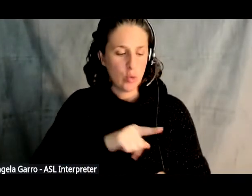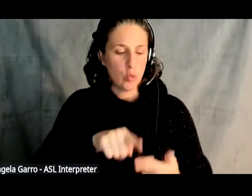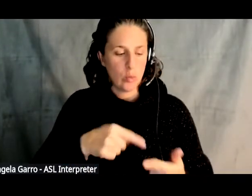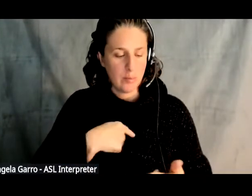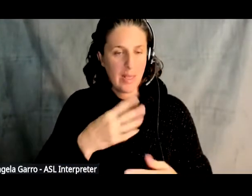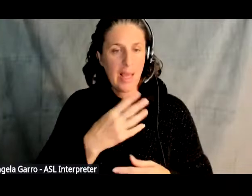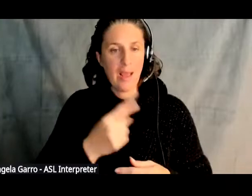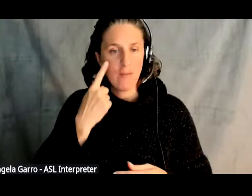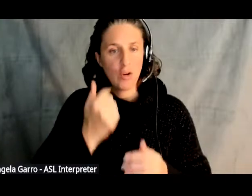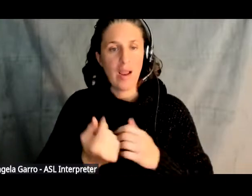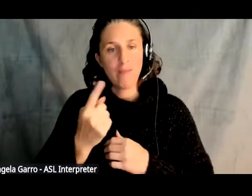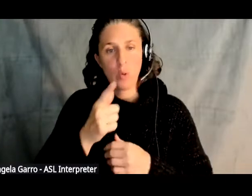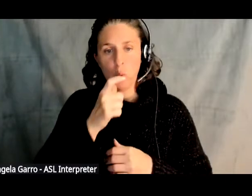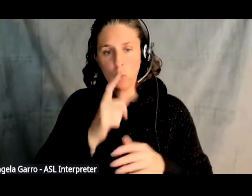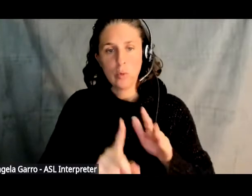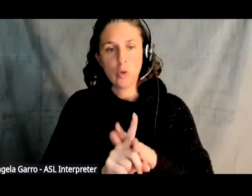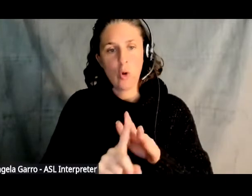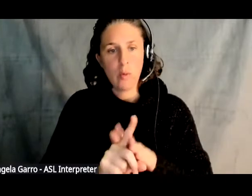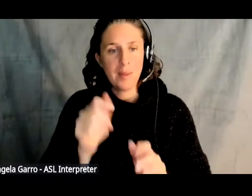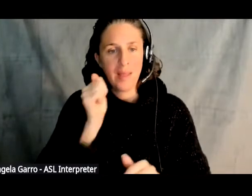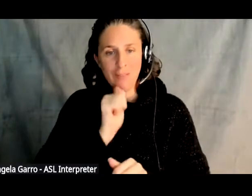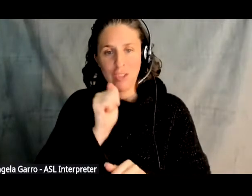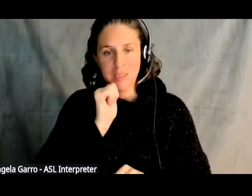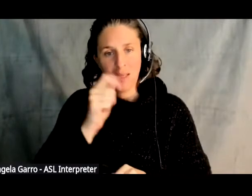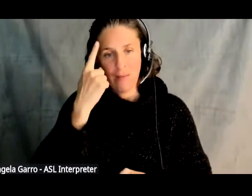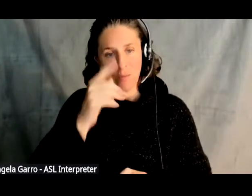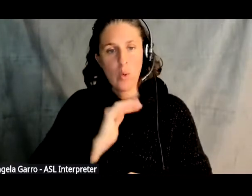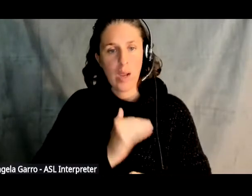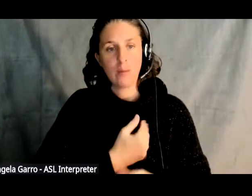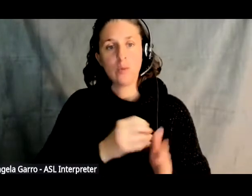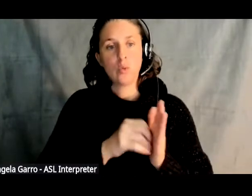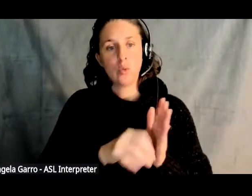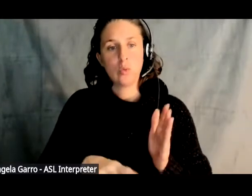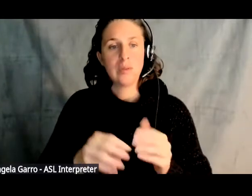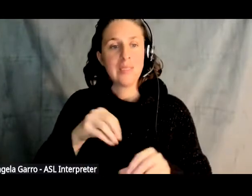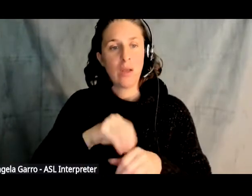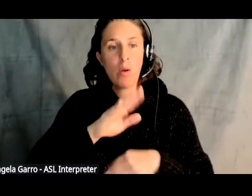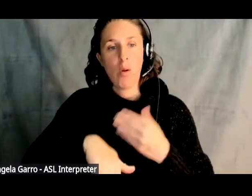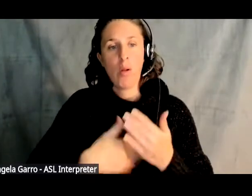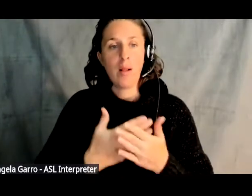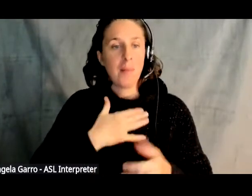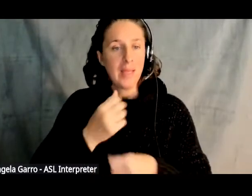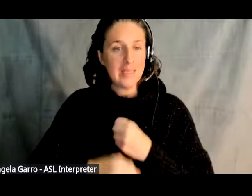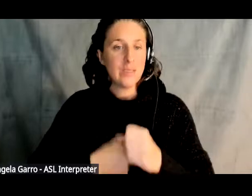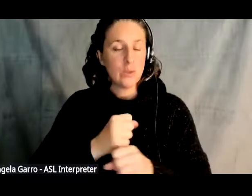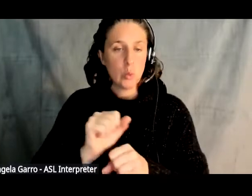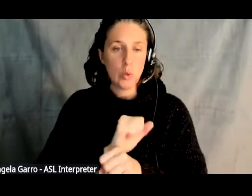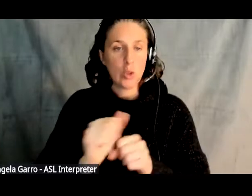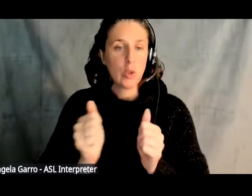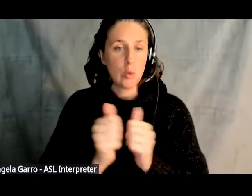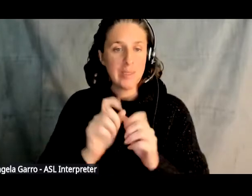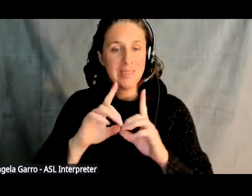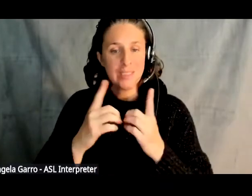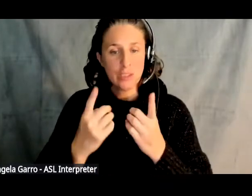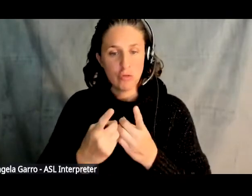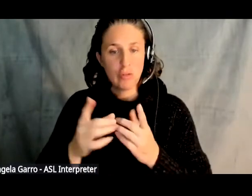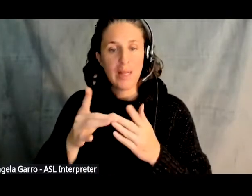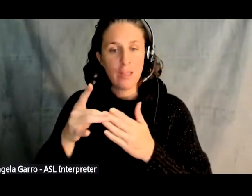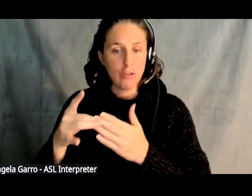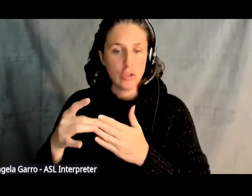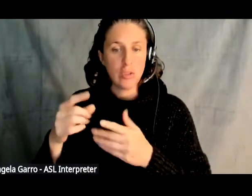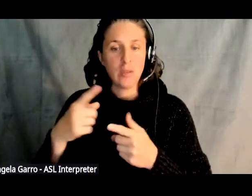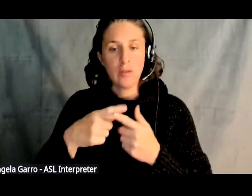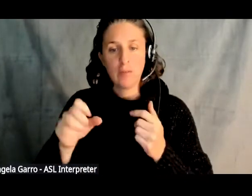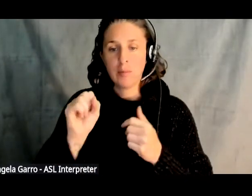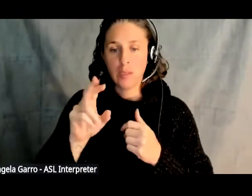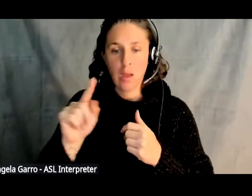up every day for our students. In all my years of working with the district leadership, from Scott